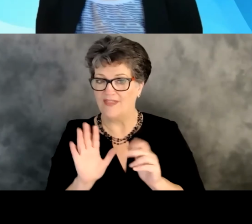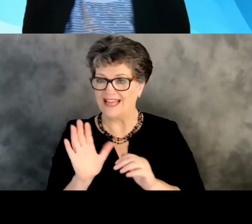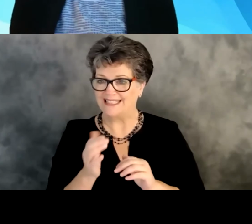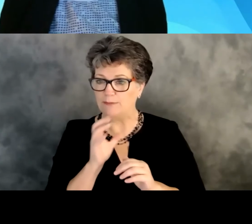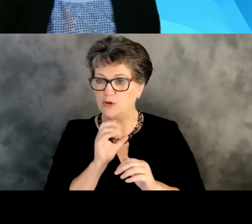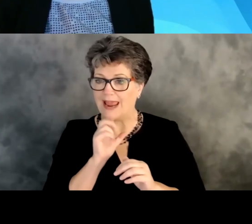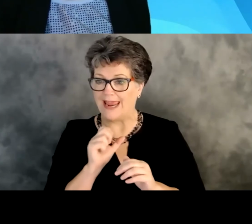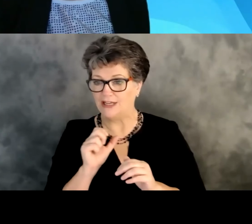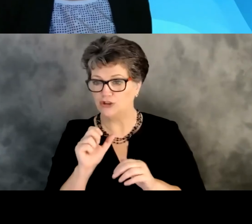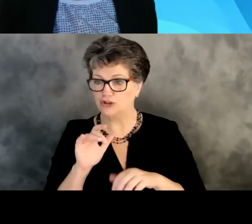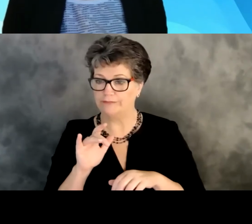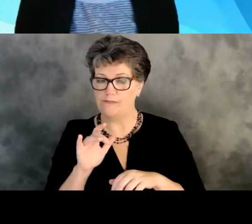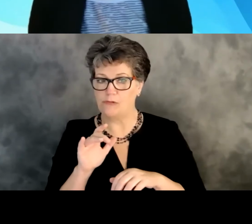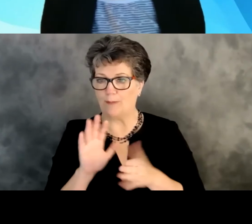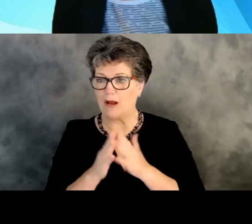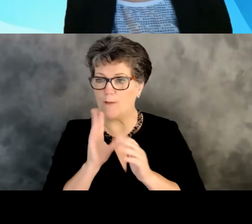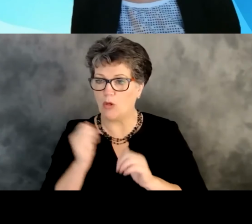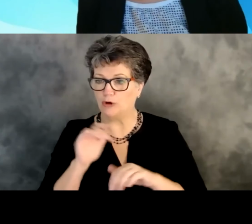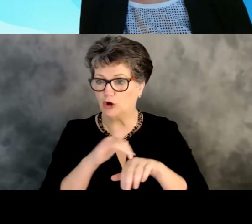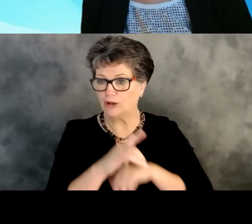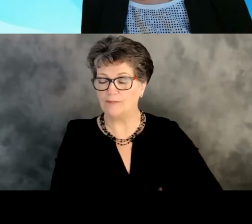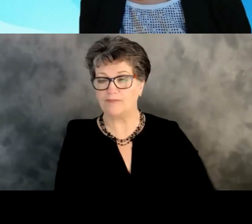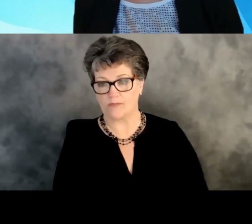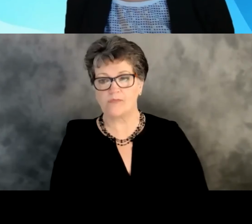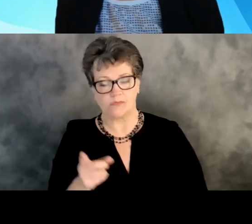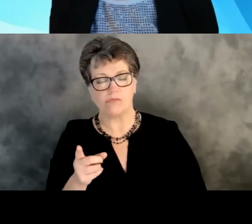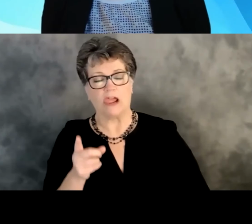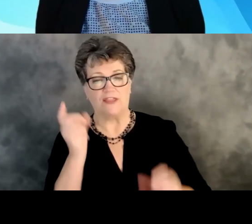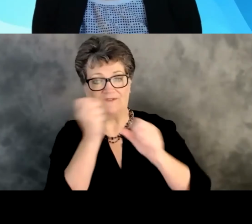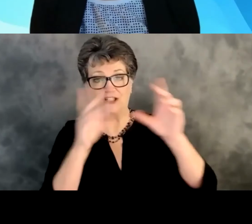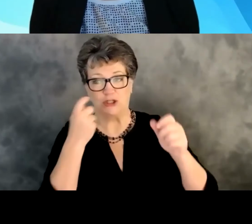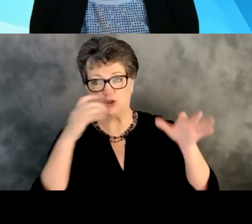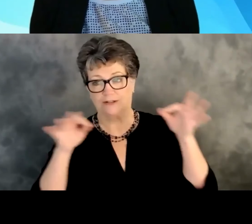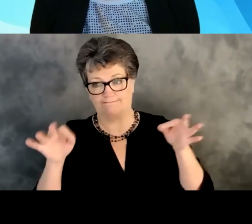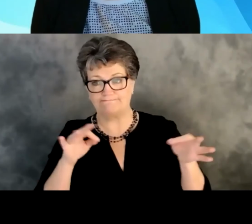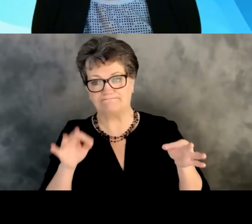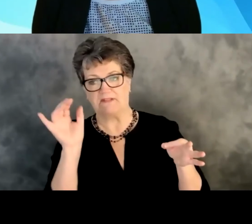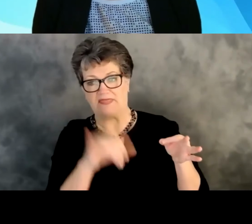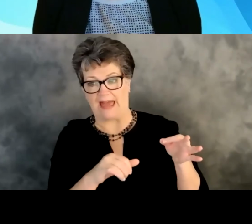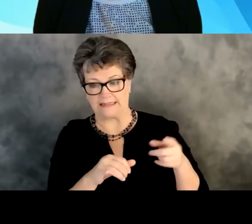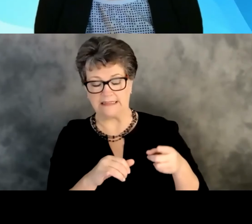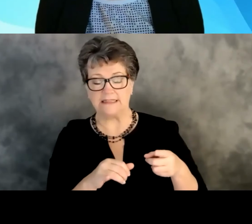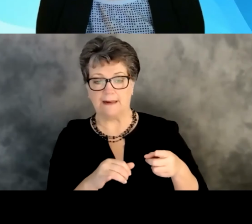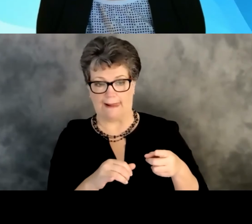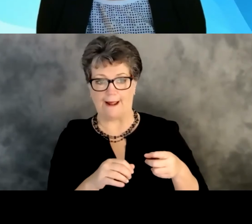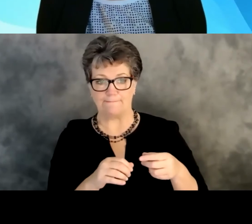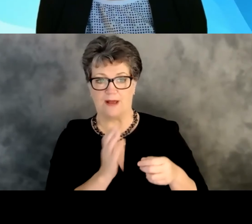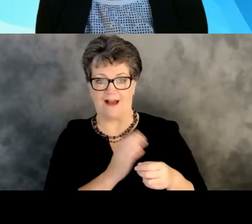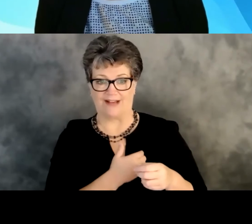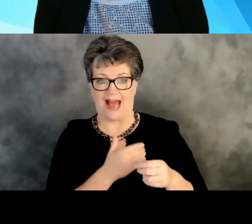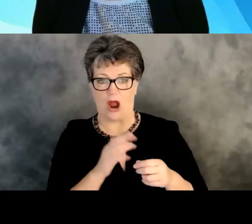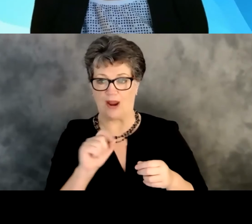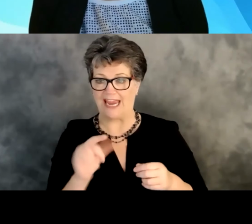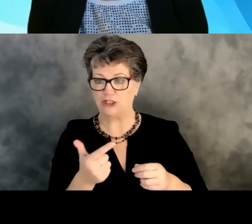you. Janet, I think the vision that you just laid out is very much the vision of our aging